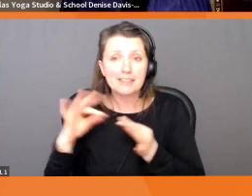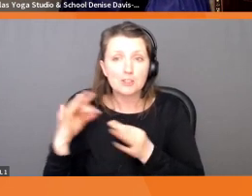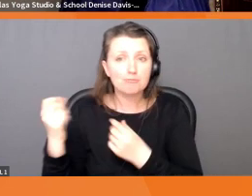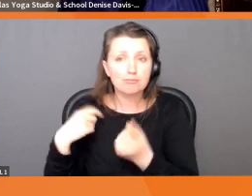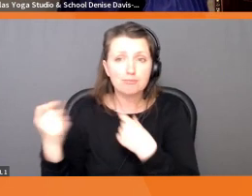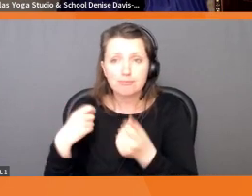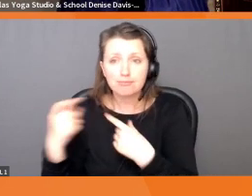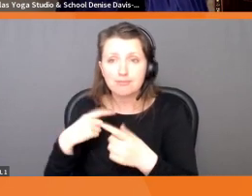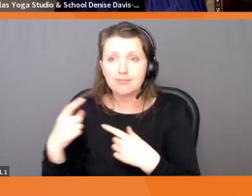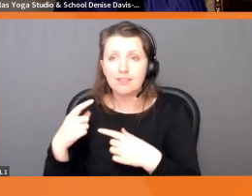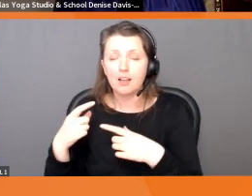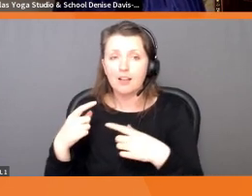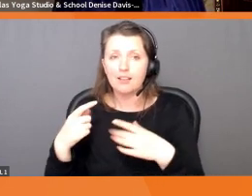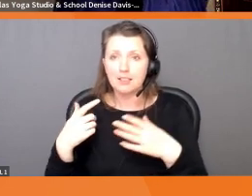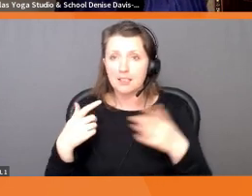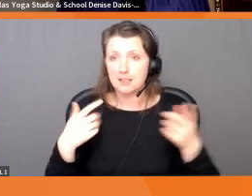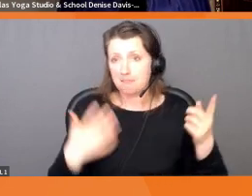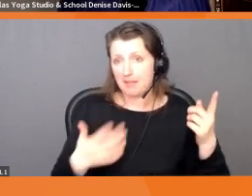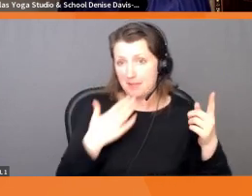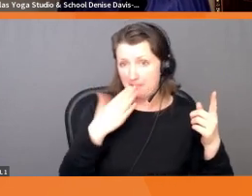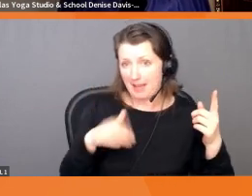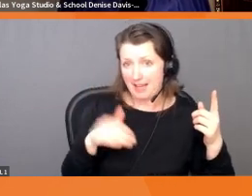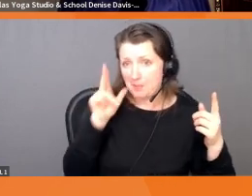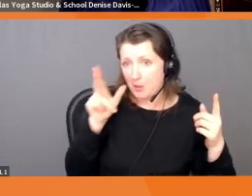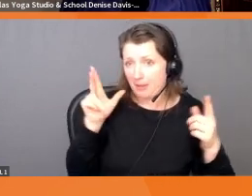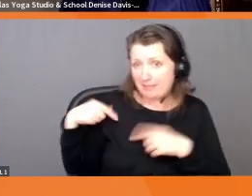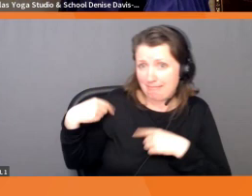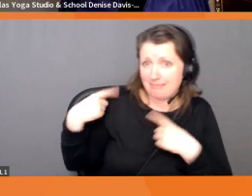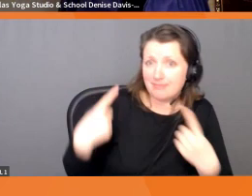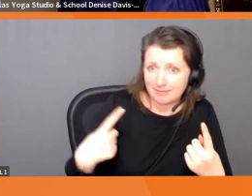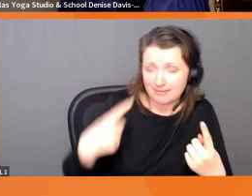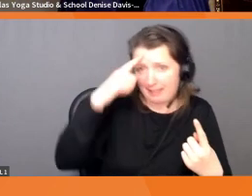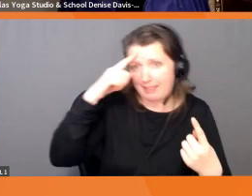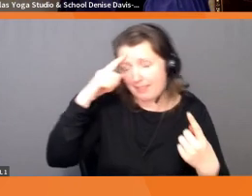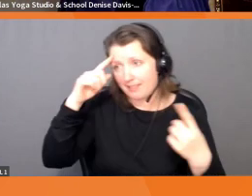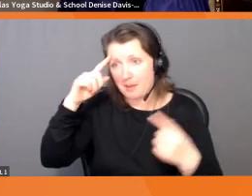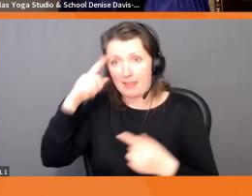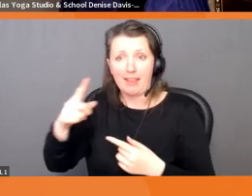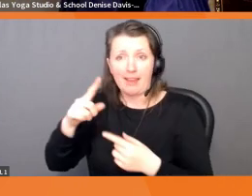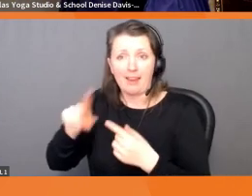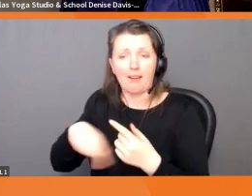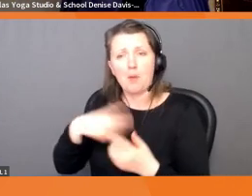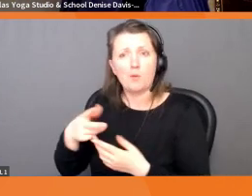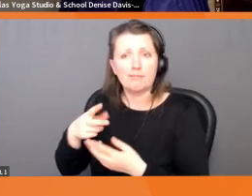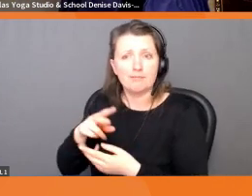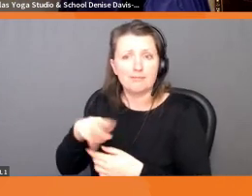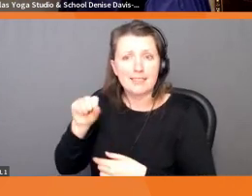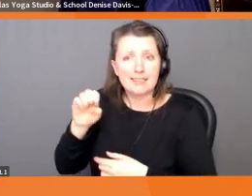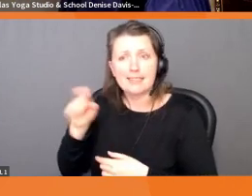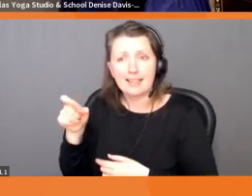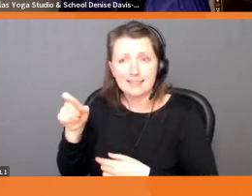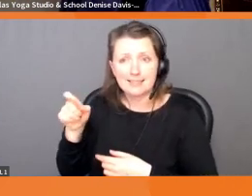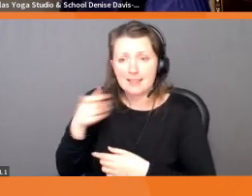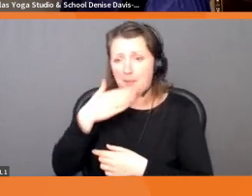had terrible birthdays, maybe remember the best sex ever or something more fun like that even. And so just something really positive, and notice how it feels